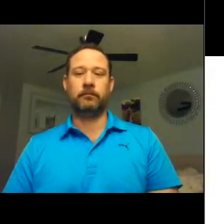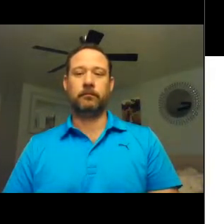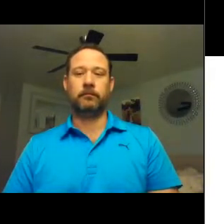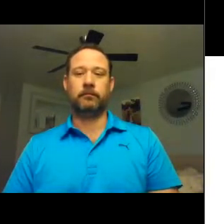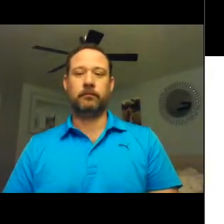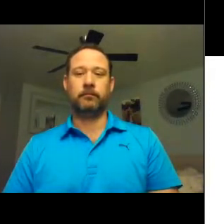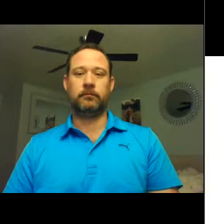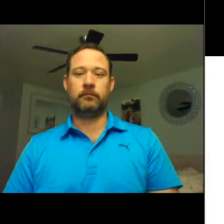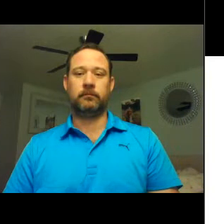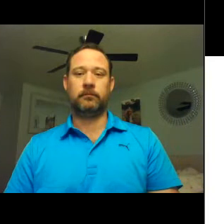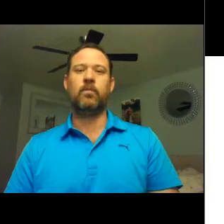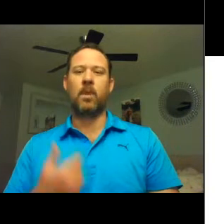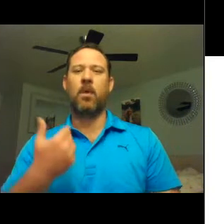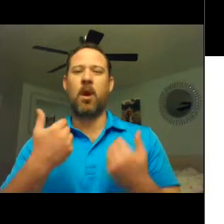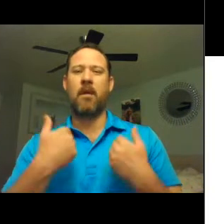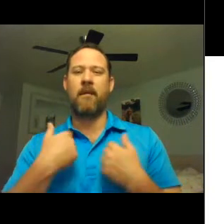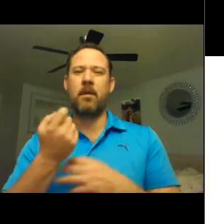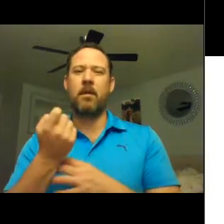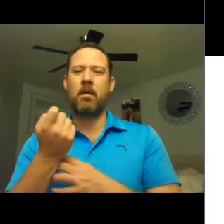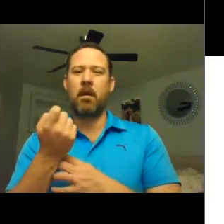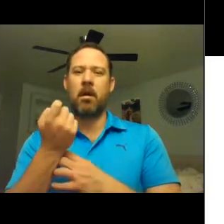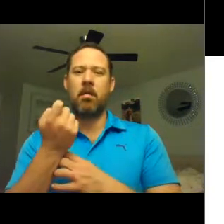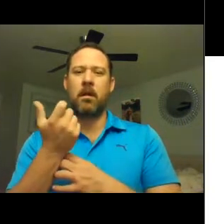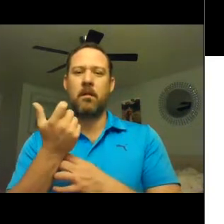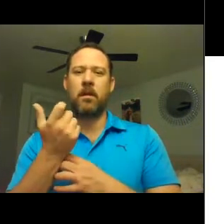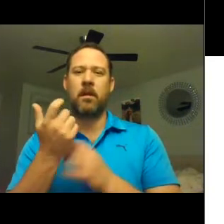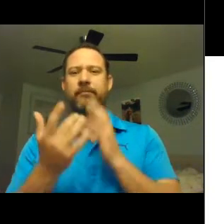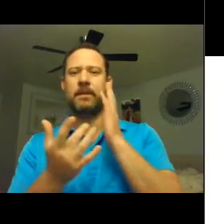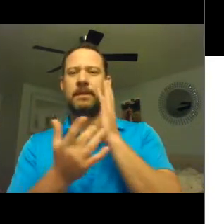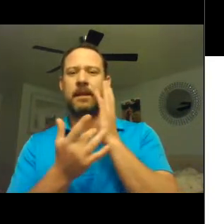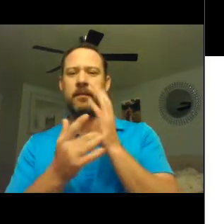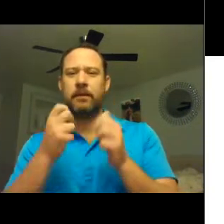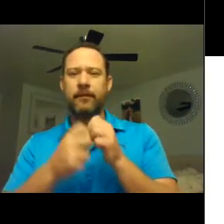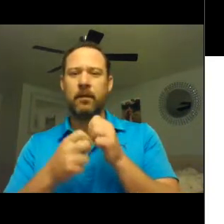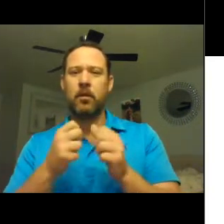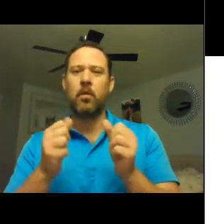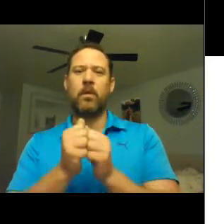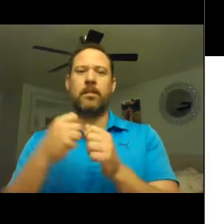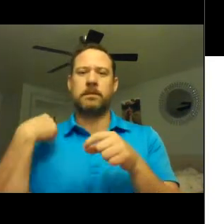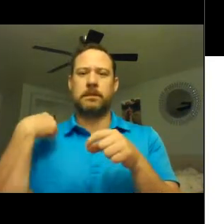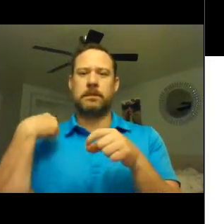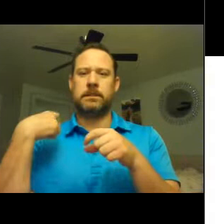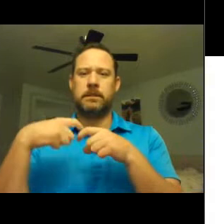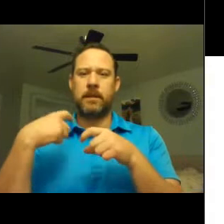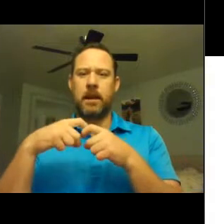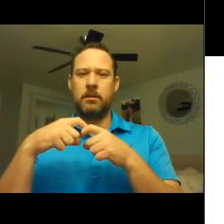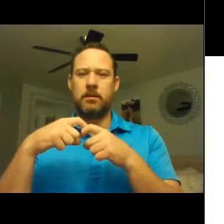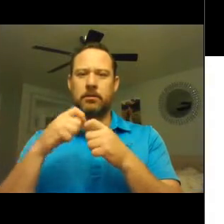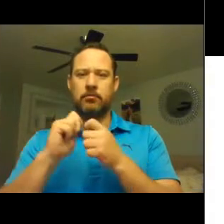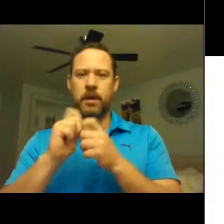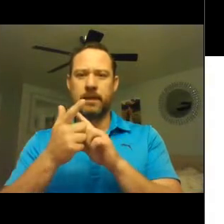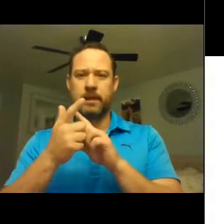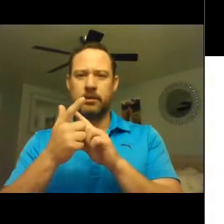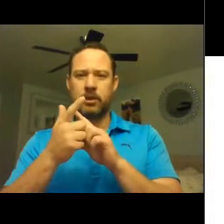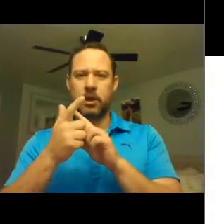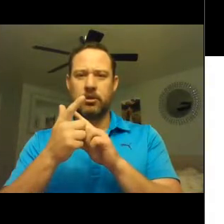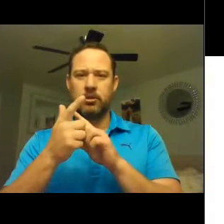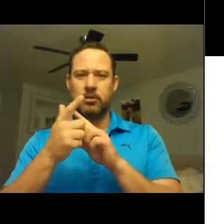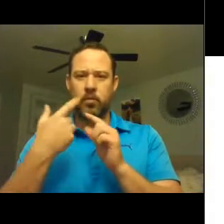Although we are having a little bit of technical difficulties with our Spanish translation line, which we